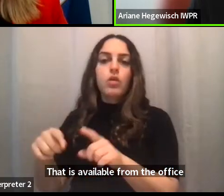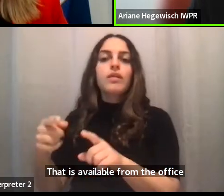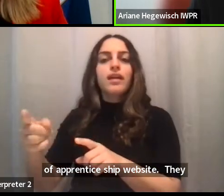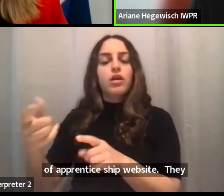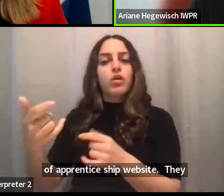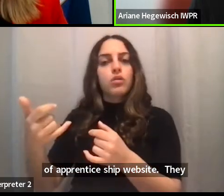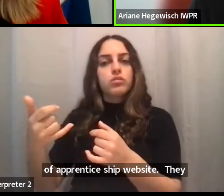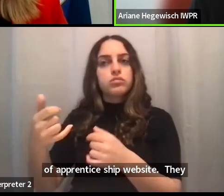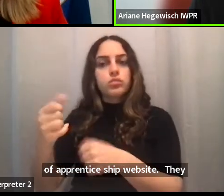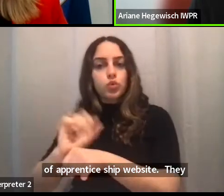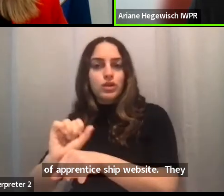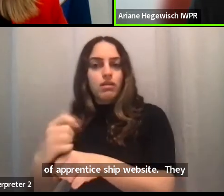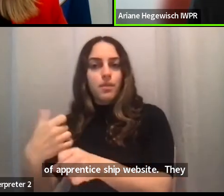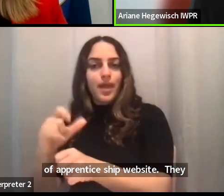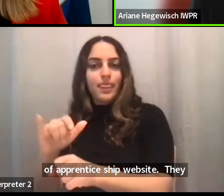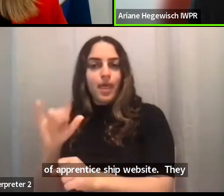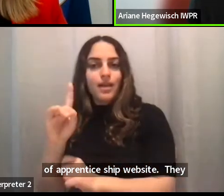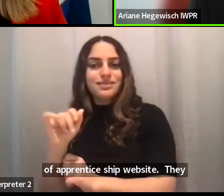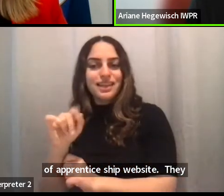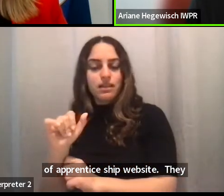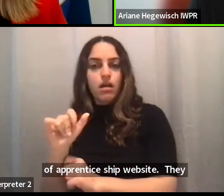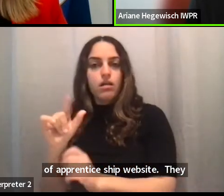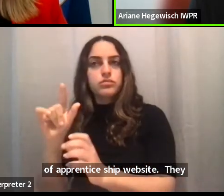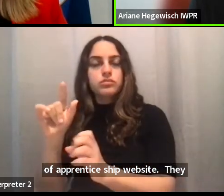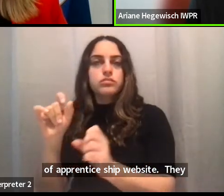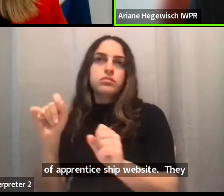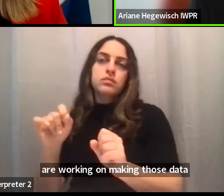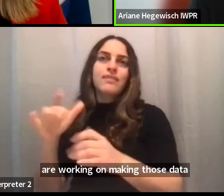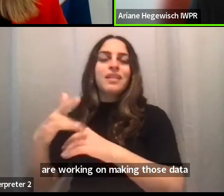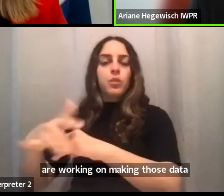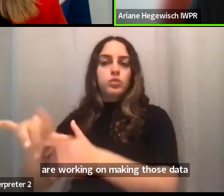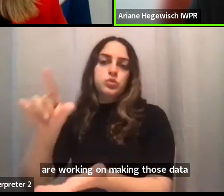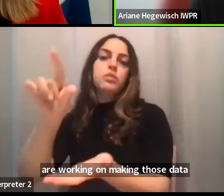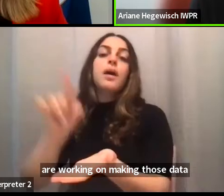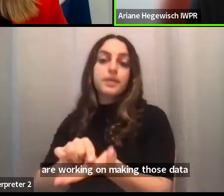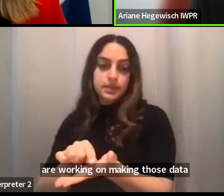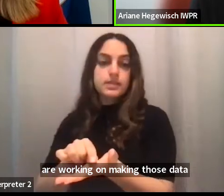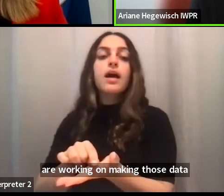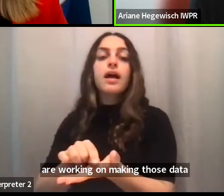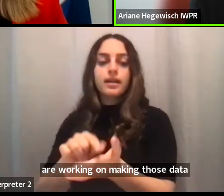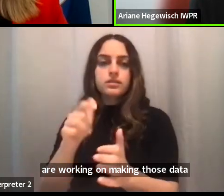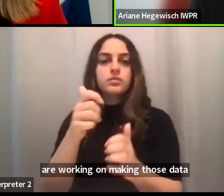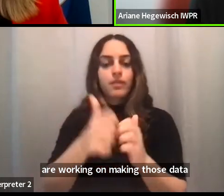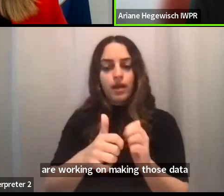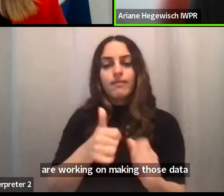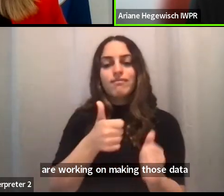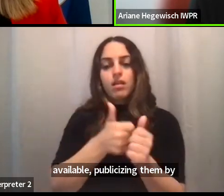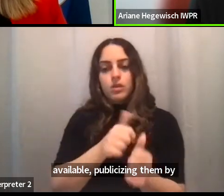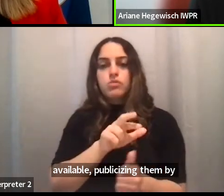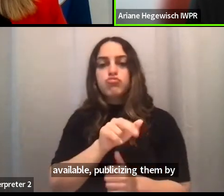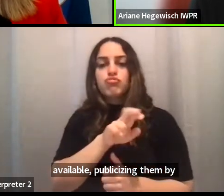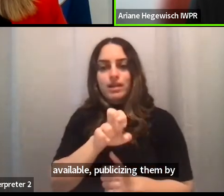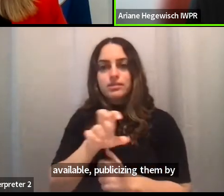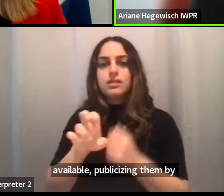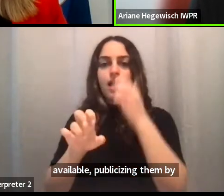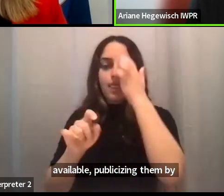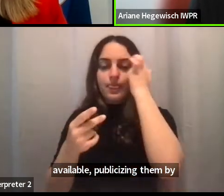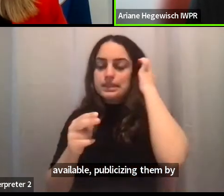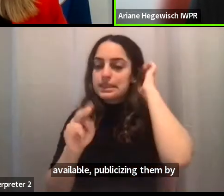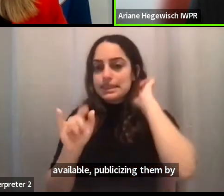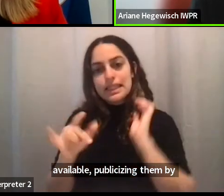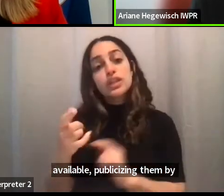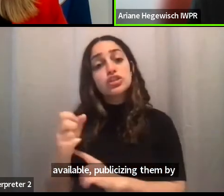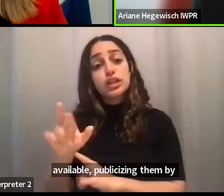those data available publicizing them by race ethnicity and gender on a regular basis